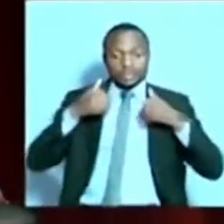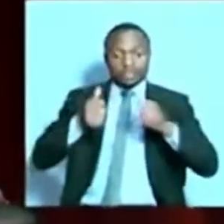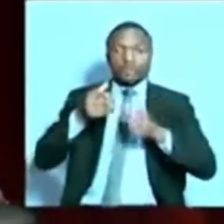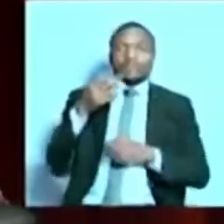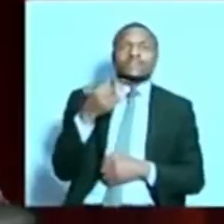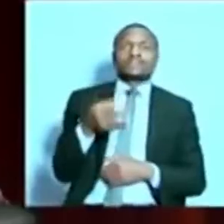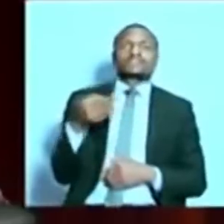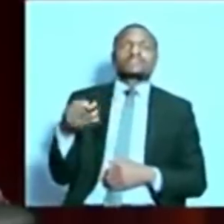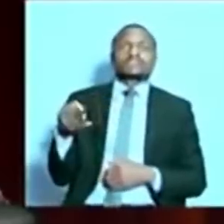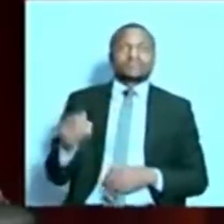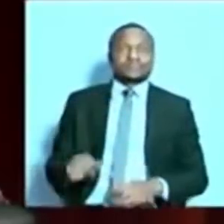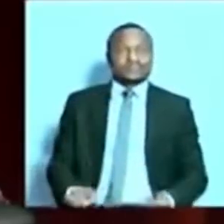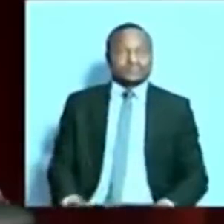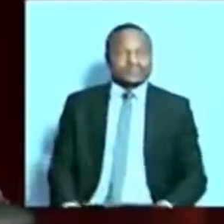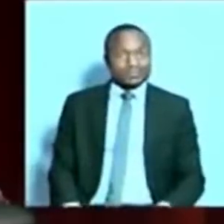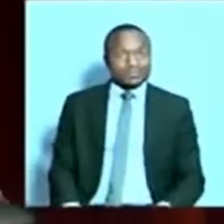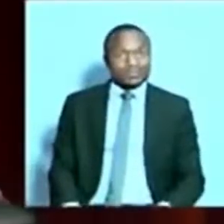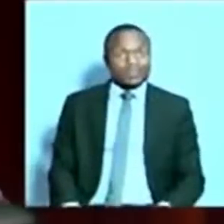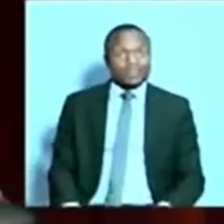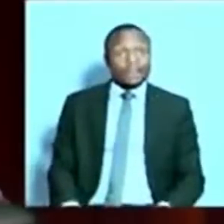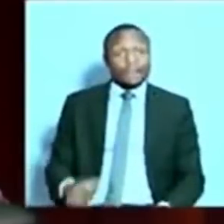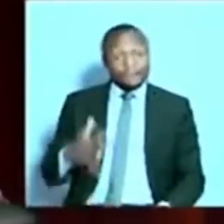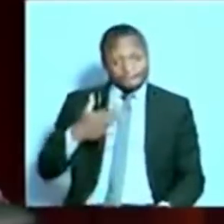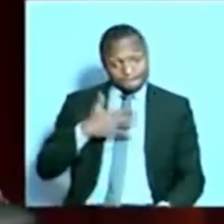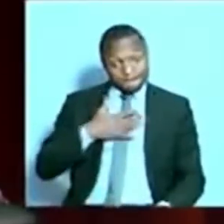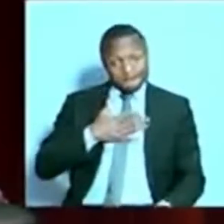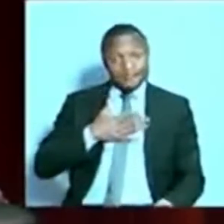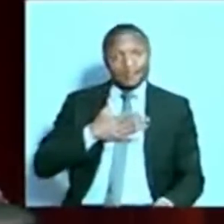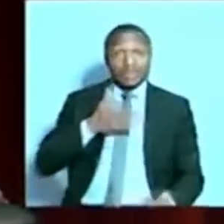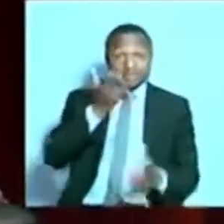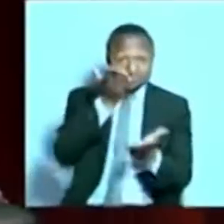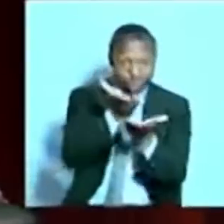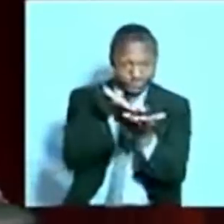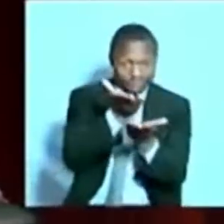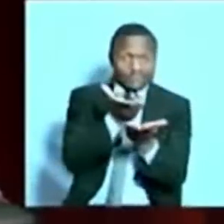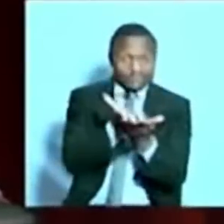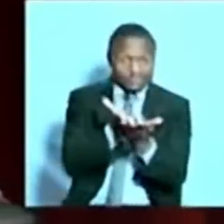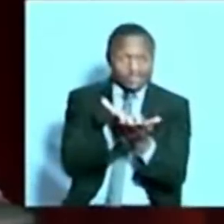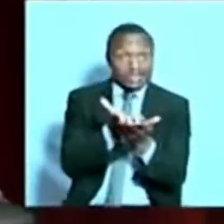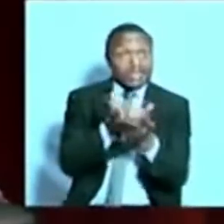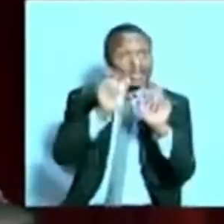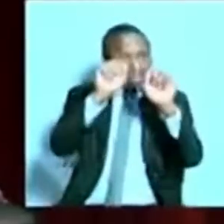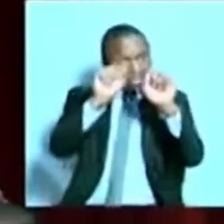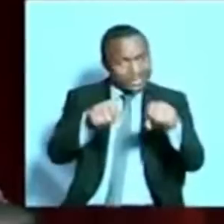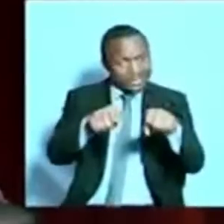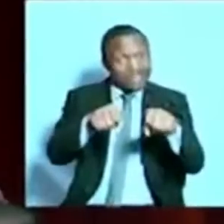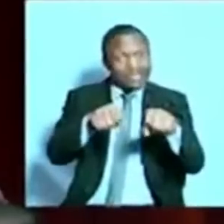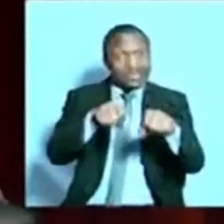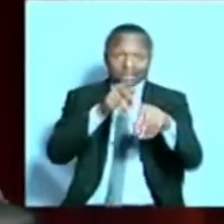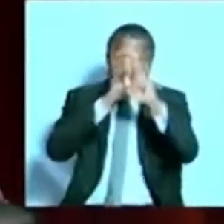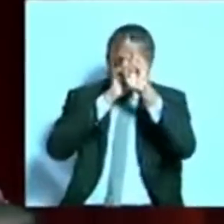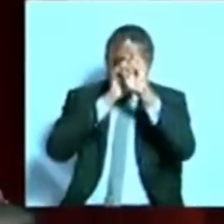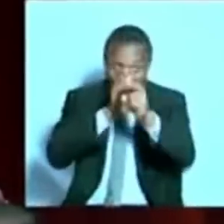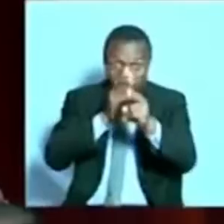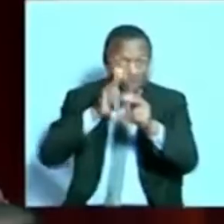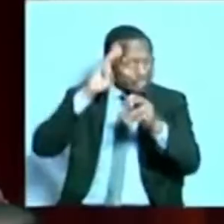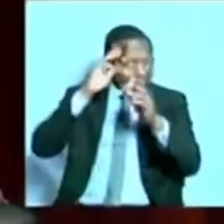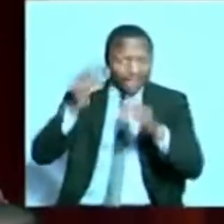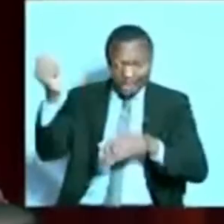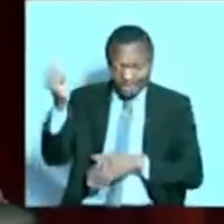facilities. My request is, wouldn't the minister come to the